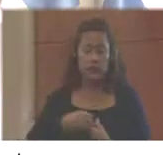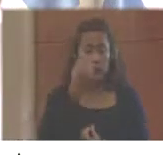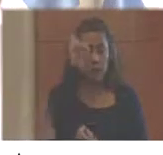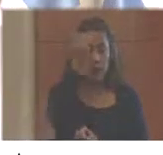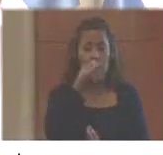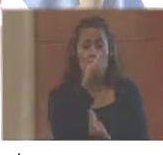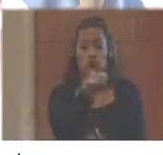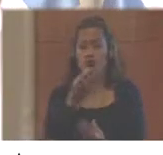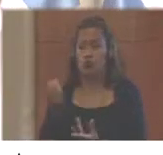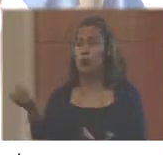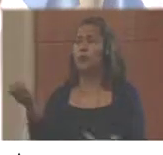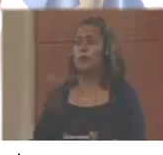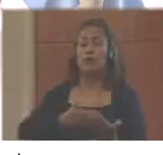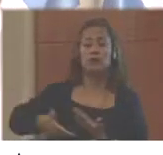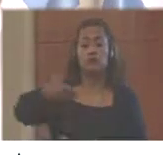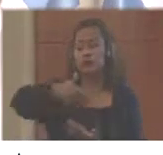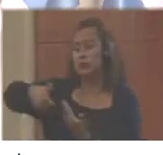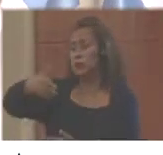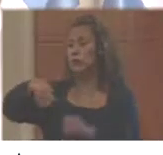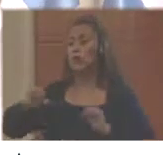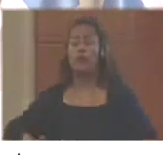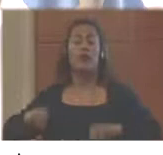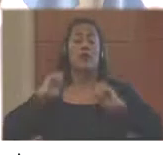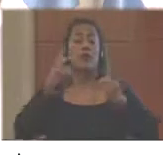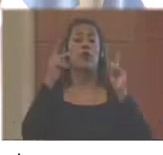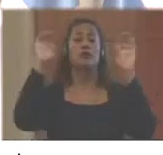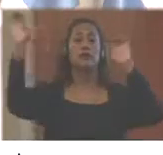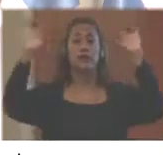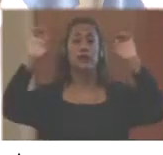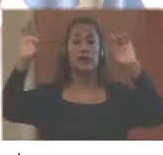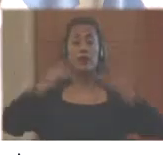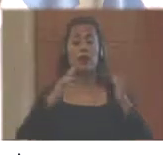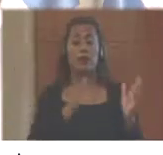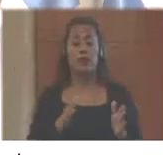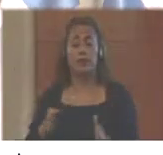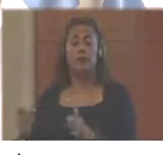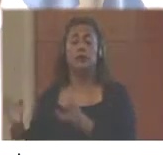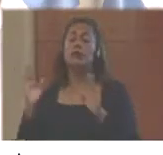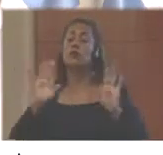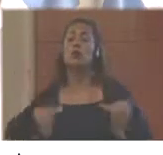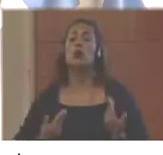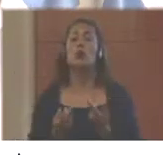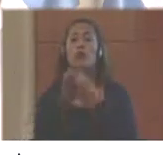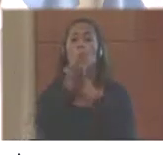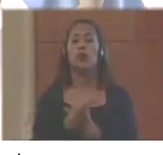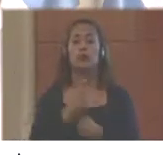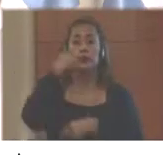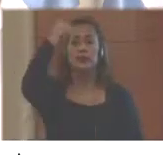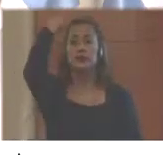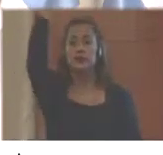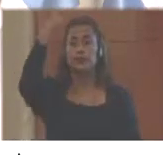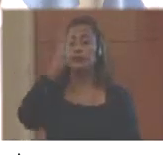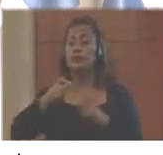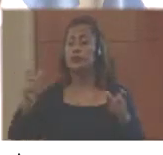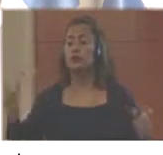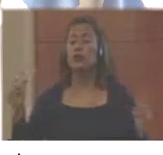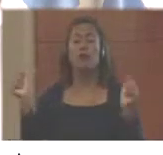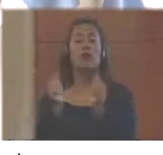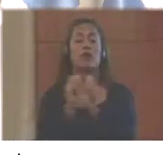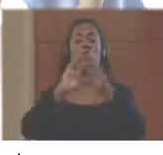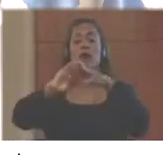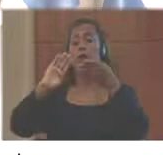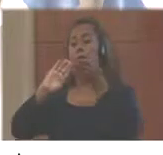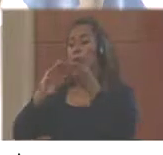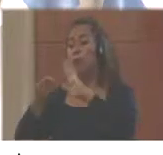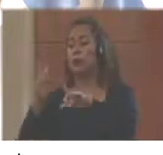populations, the design needs to be affected that will guarantee the rights of people